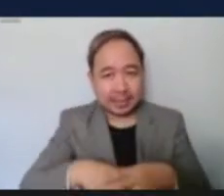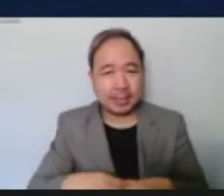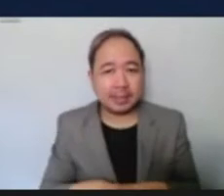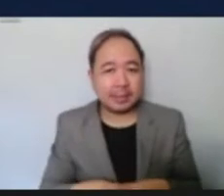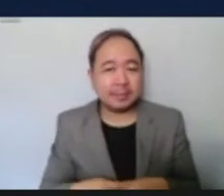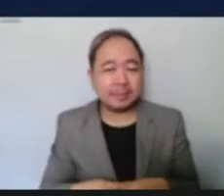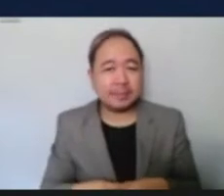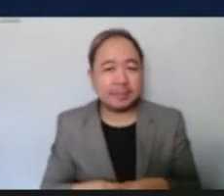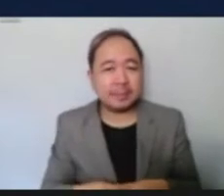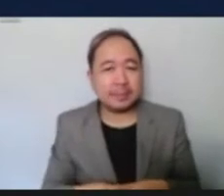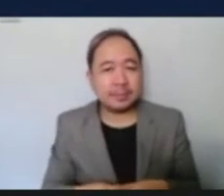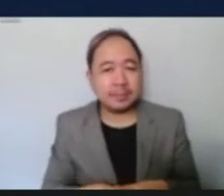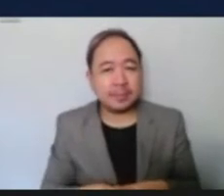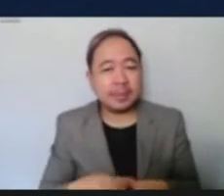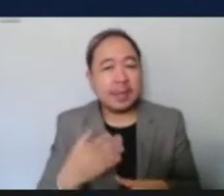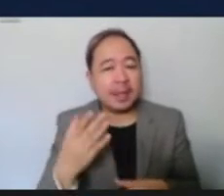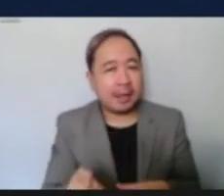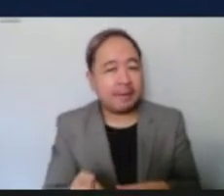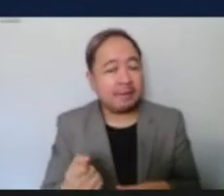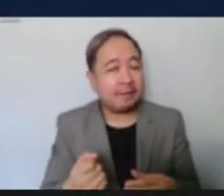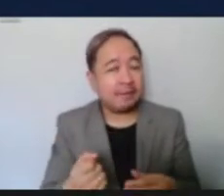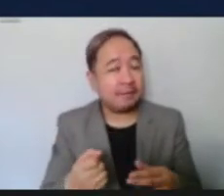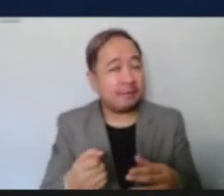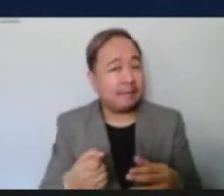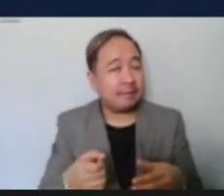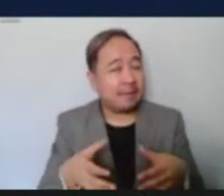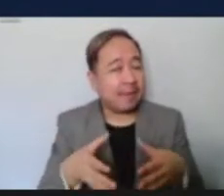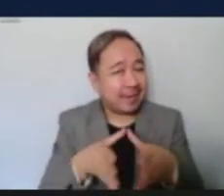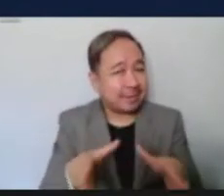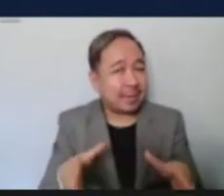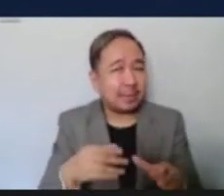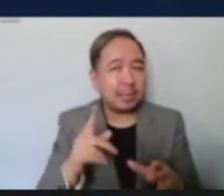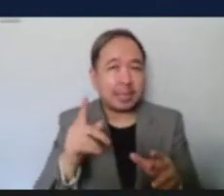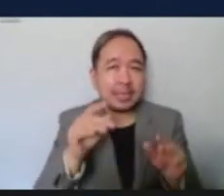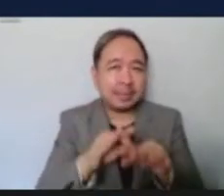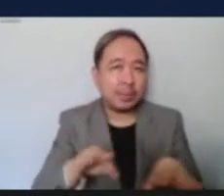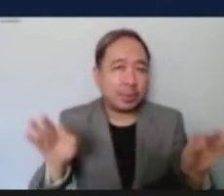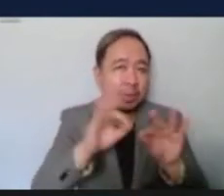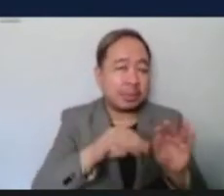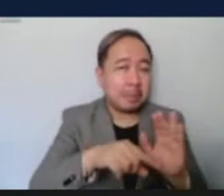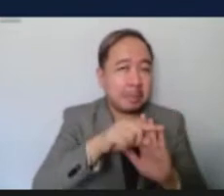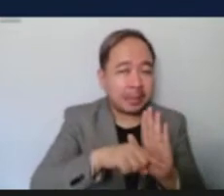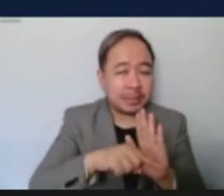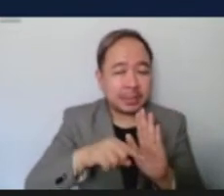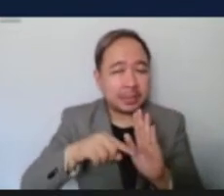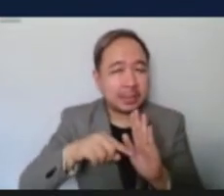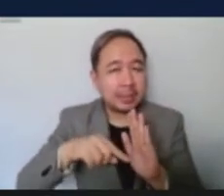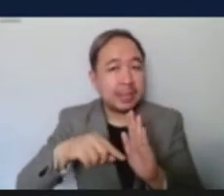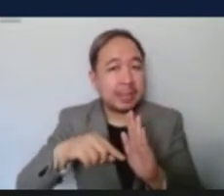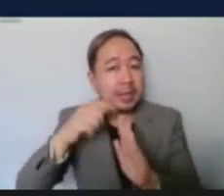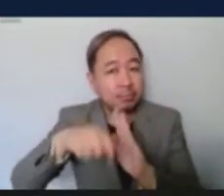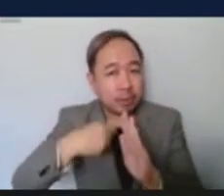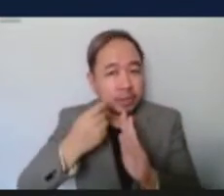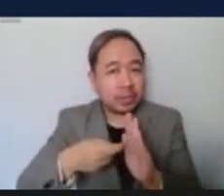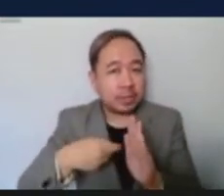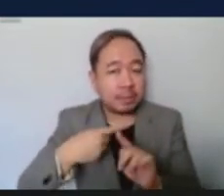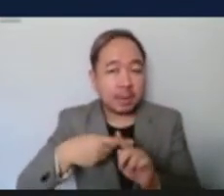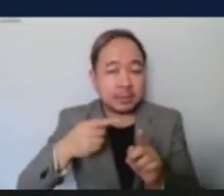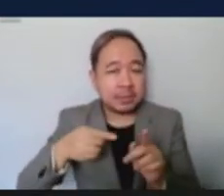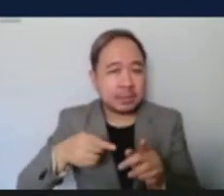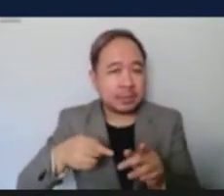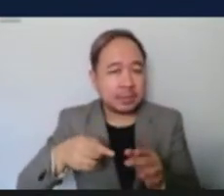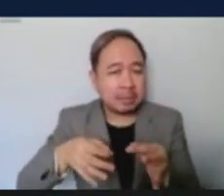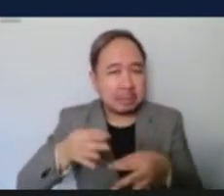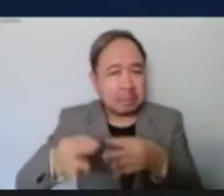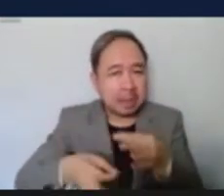we have highlighted some of our key policy program as well as Iniesta touring